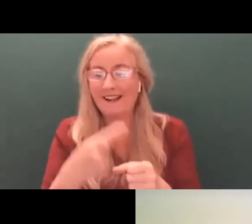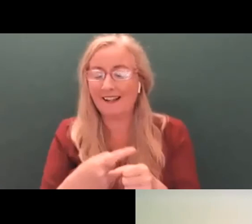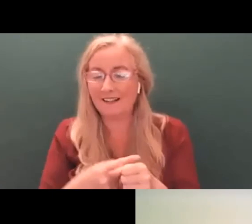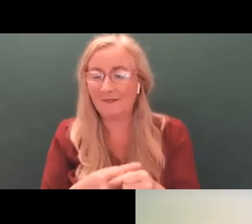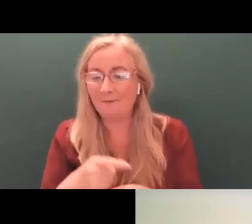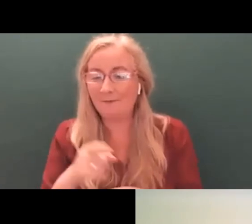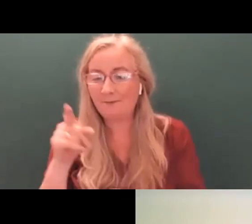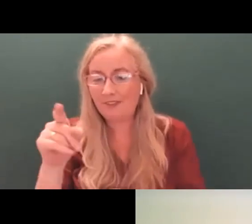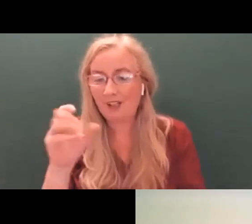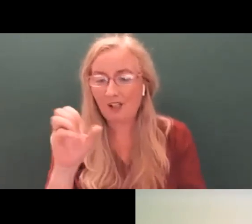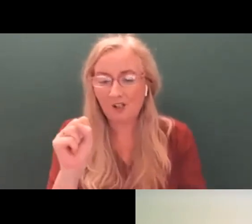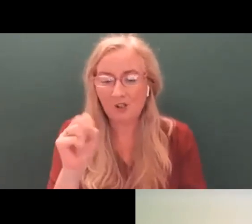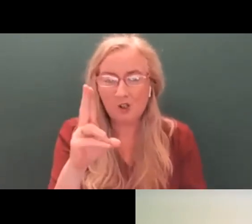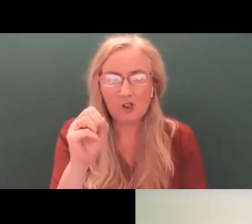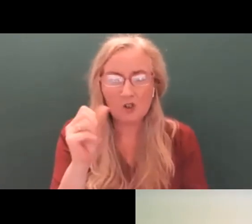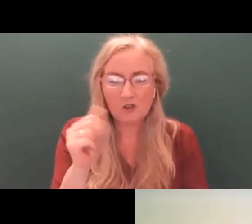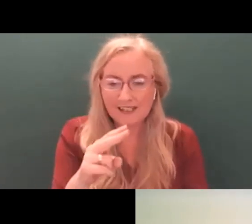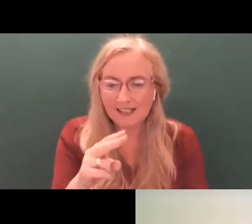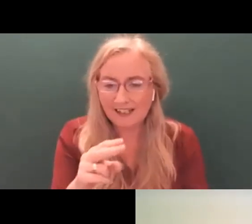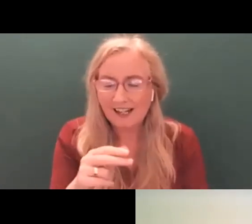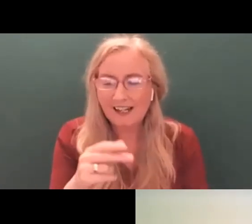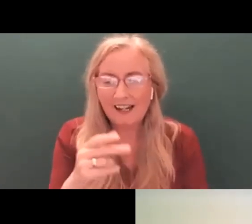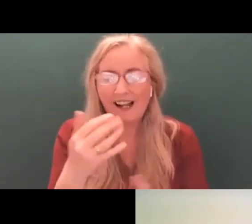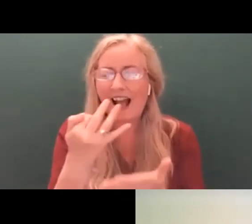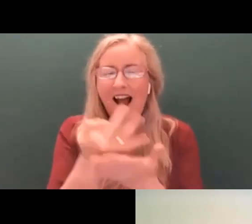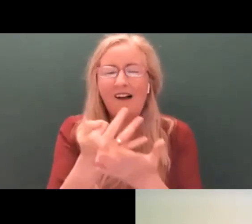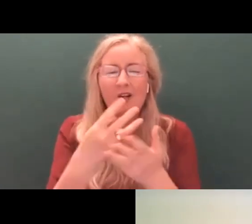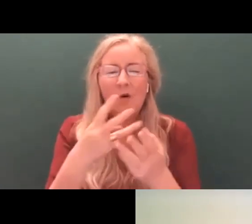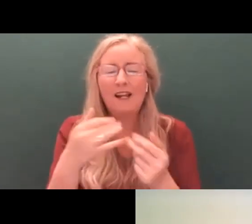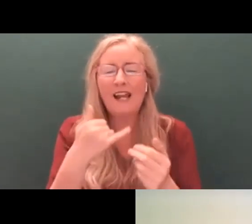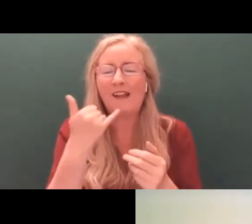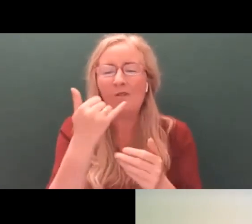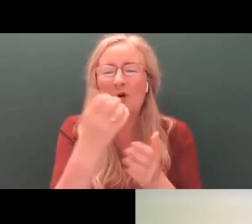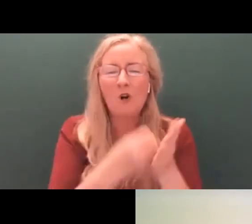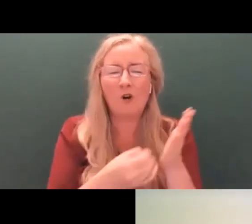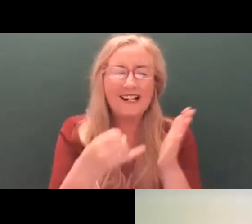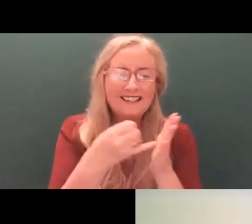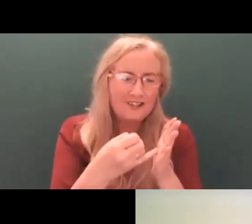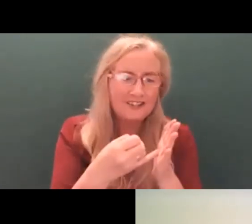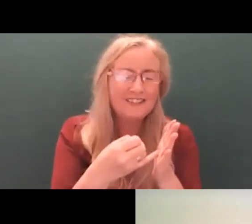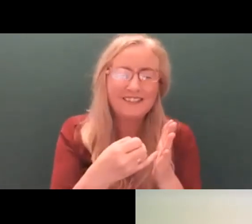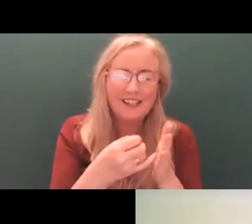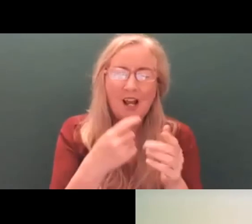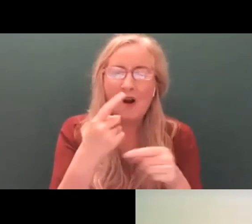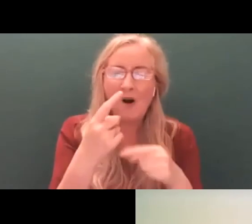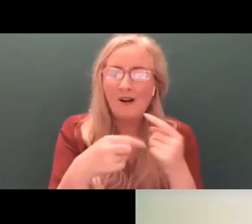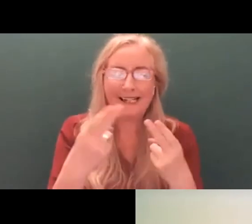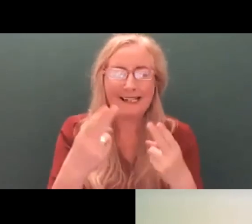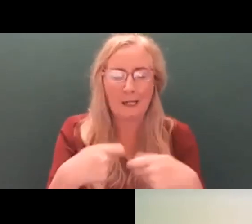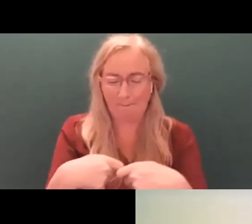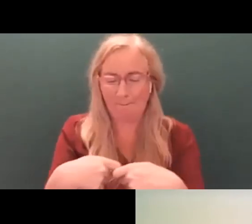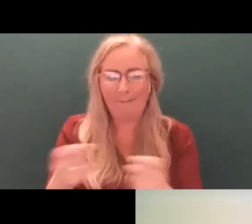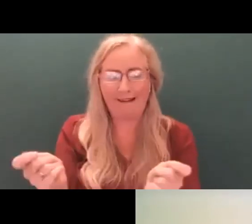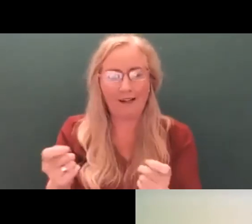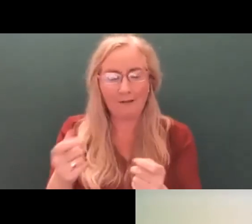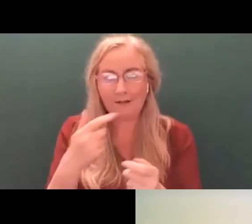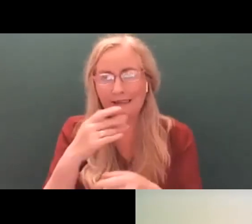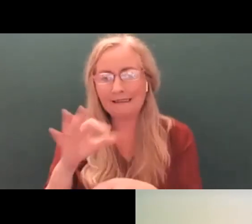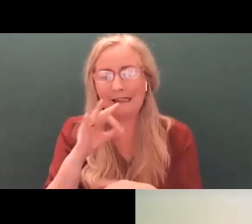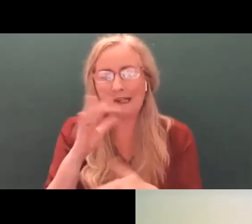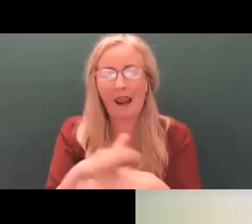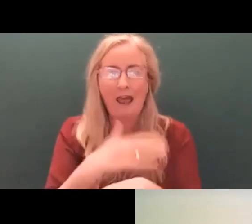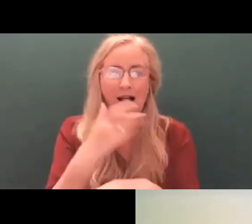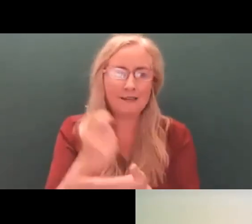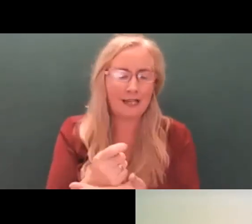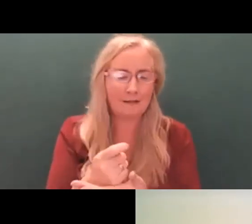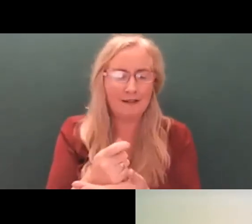often think when I'm phoning organisations for assistance, I have to bring a picnic with me, because it takes so long to get through to lots of